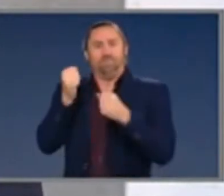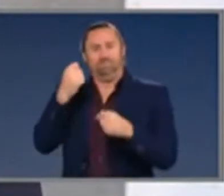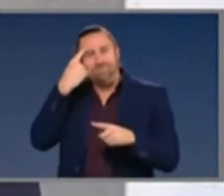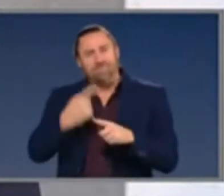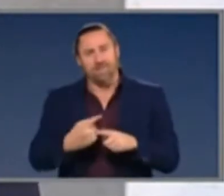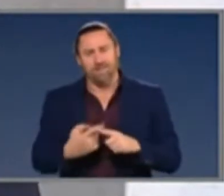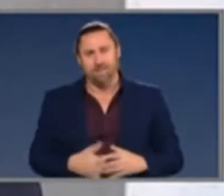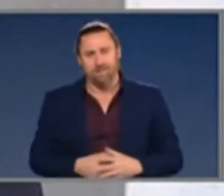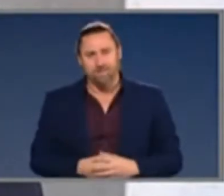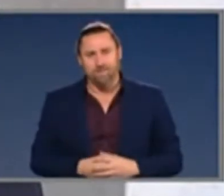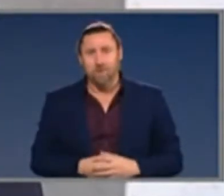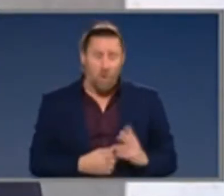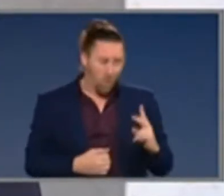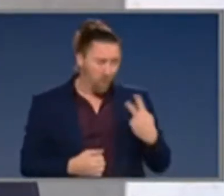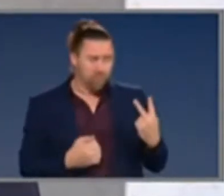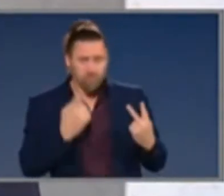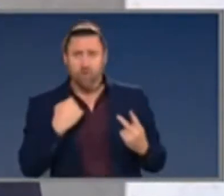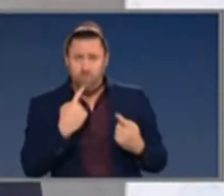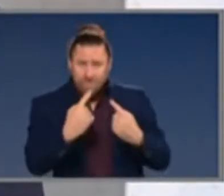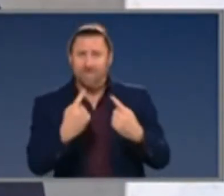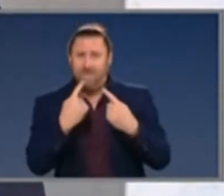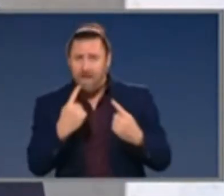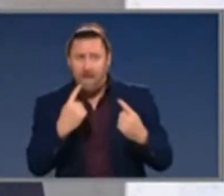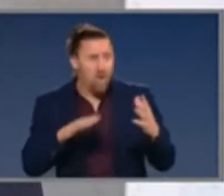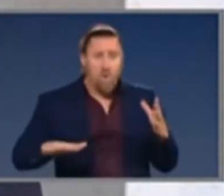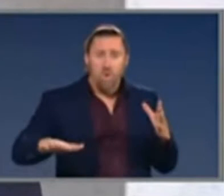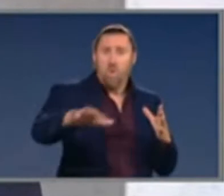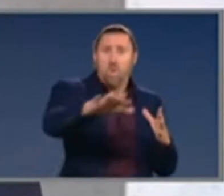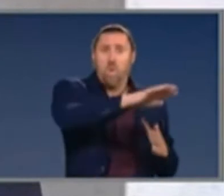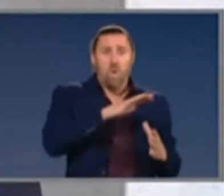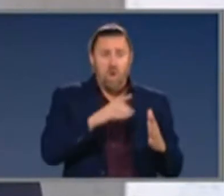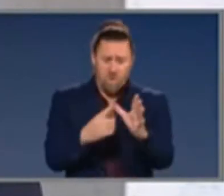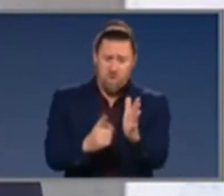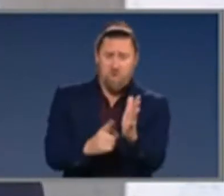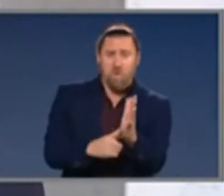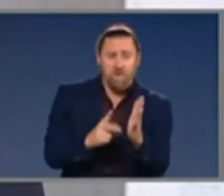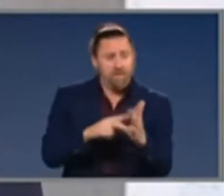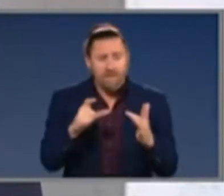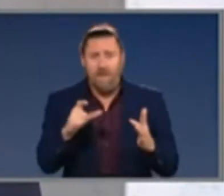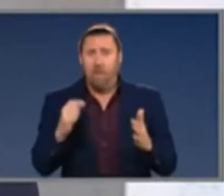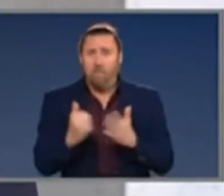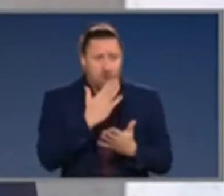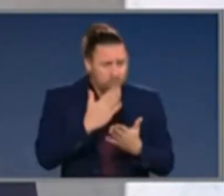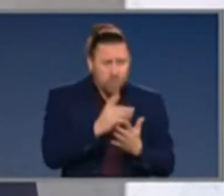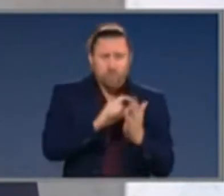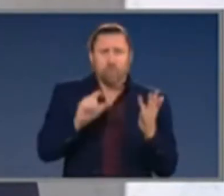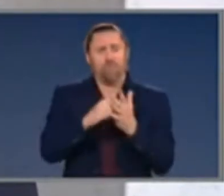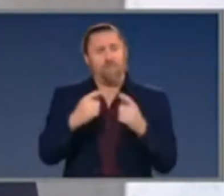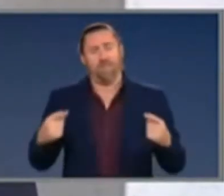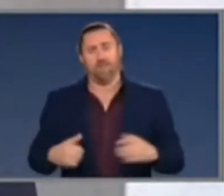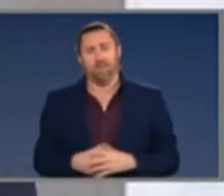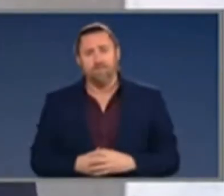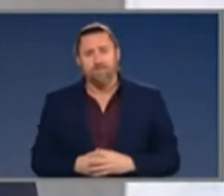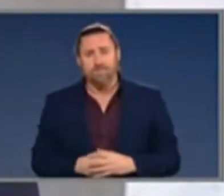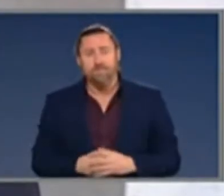to, I think, reinforce. The entire system depends on that operating effectively. The aged care system